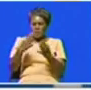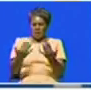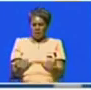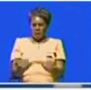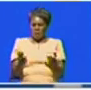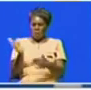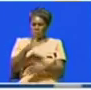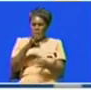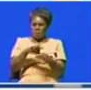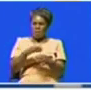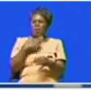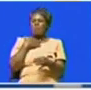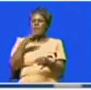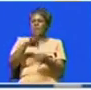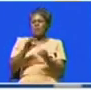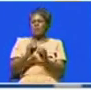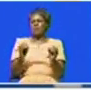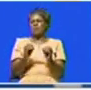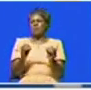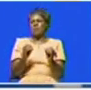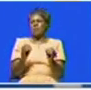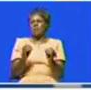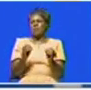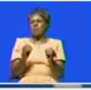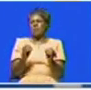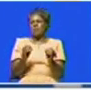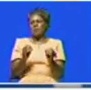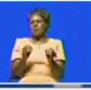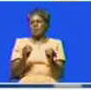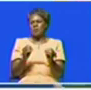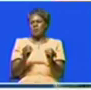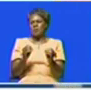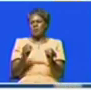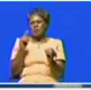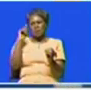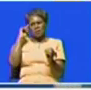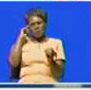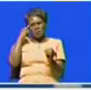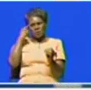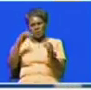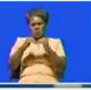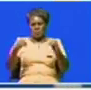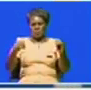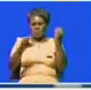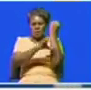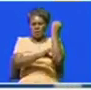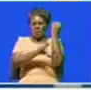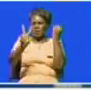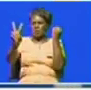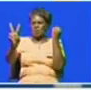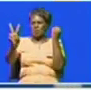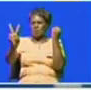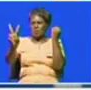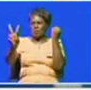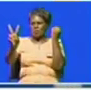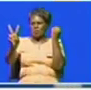we are going there, they are saying they don't want that. And in fact, instead of even that, we are even thinking about splitting the country into two. Because as